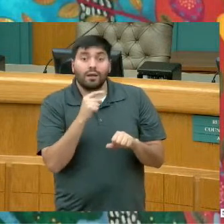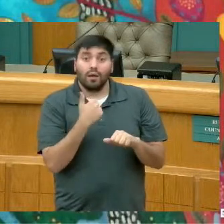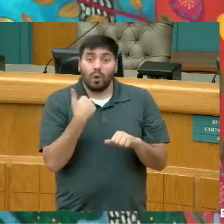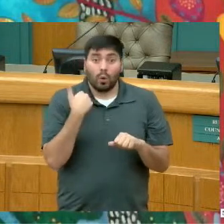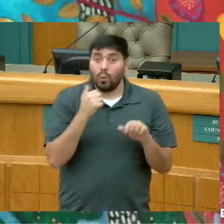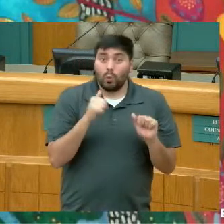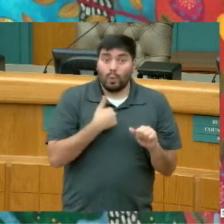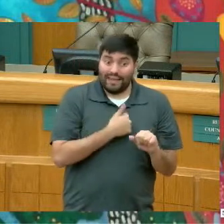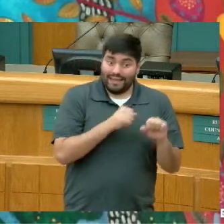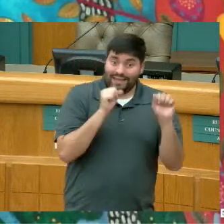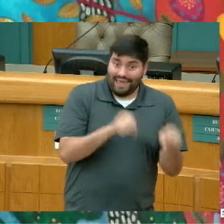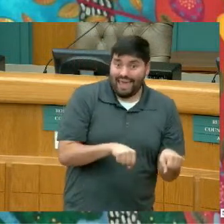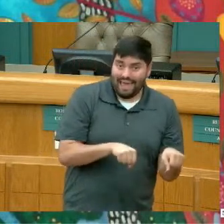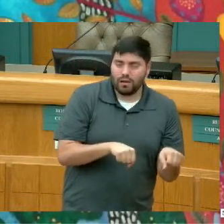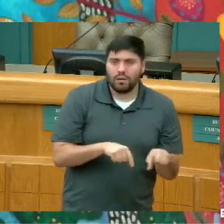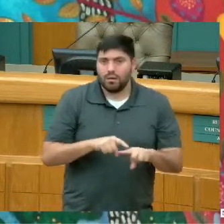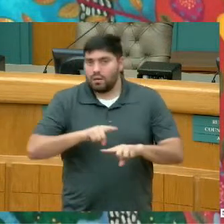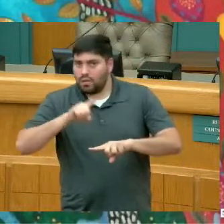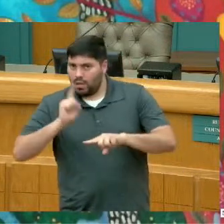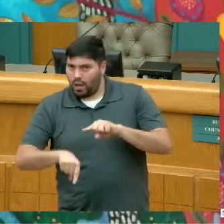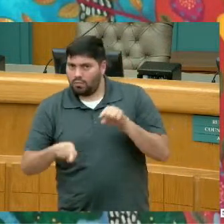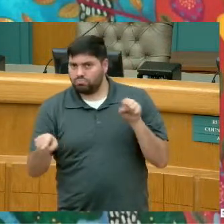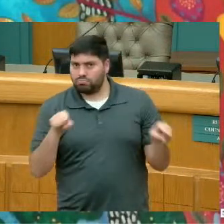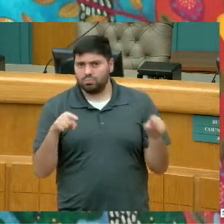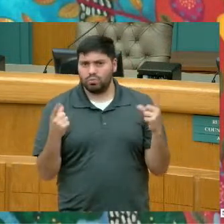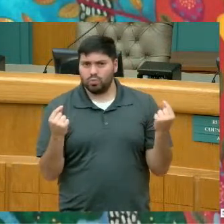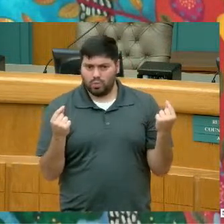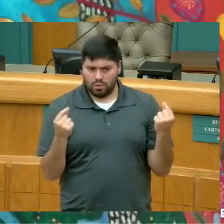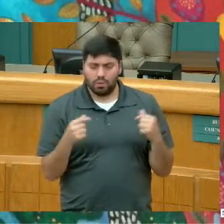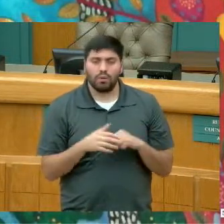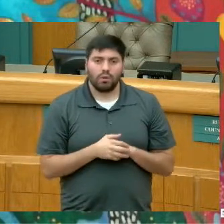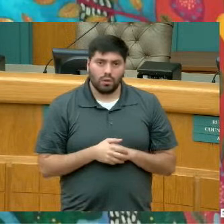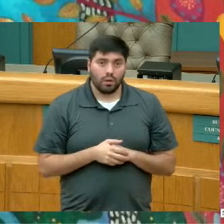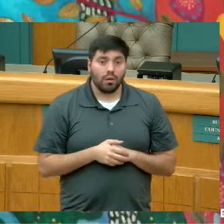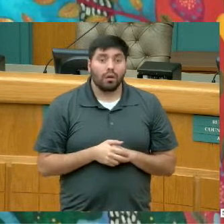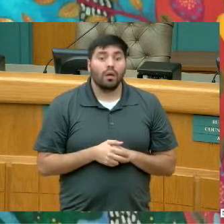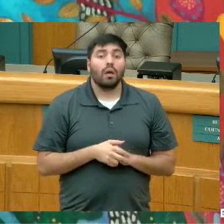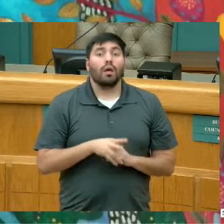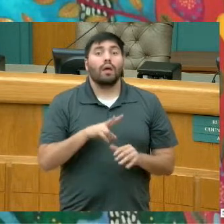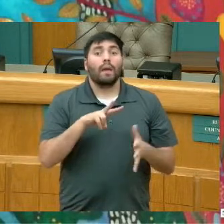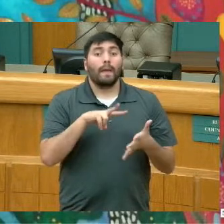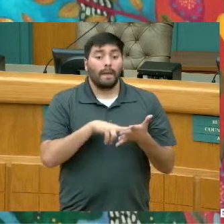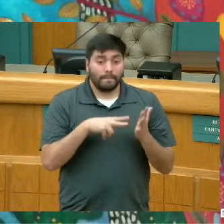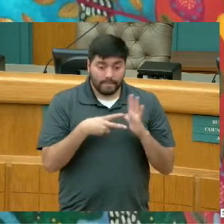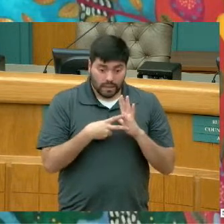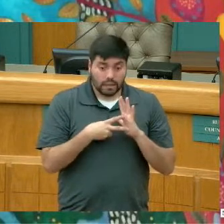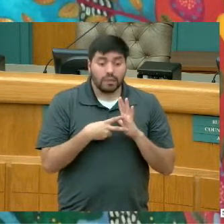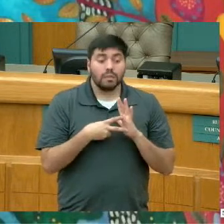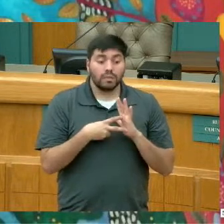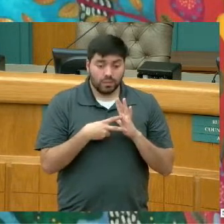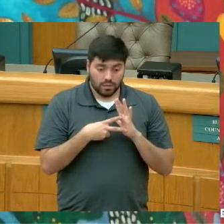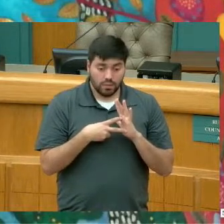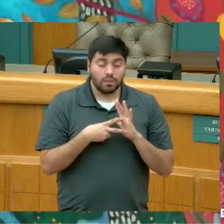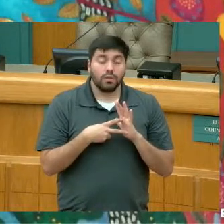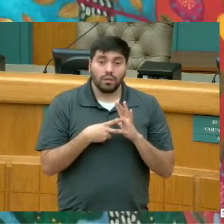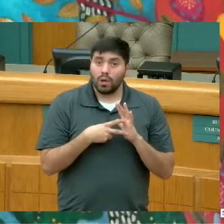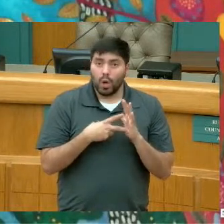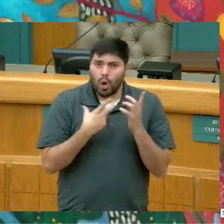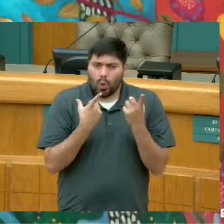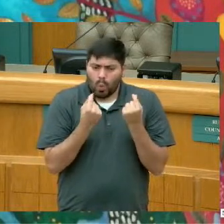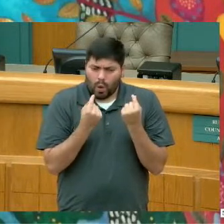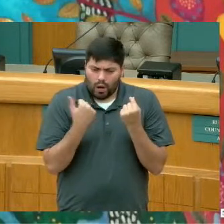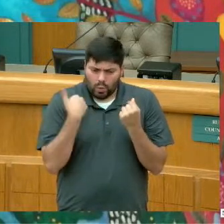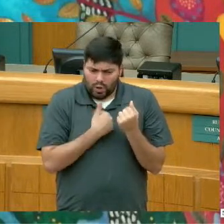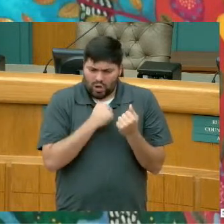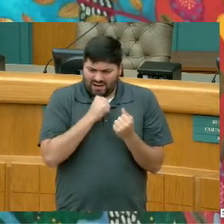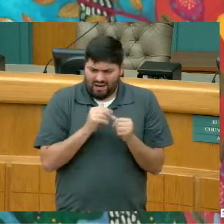what we can't do. And so what we can and can't do, quite frankly, is driving what we are and what we are not